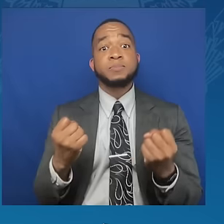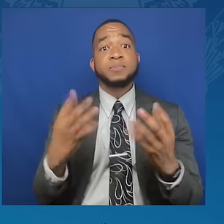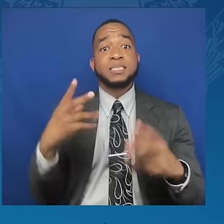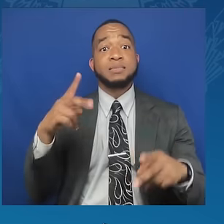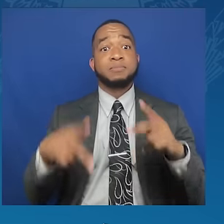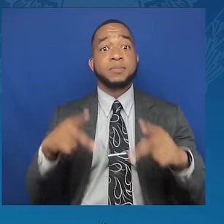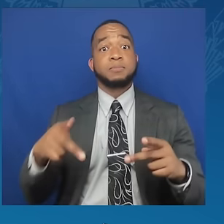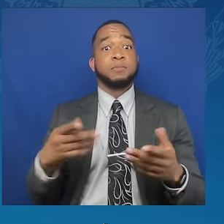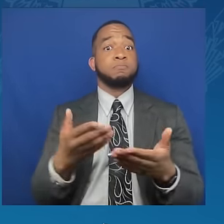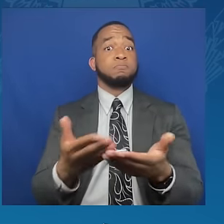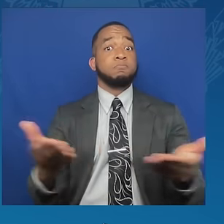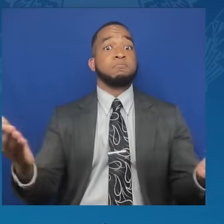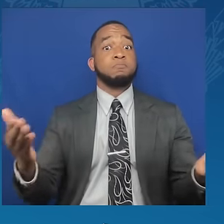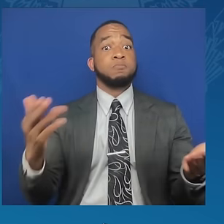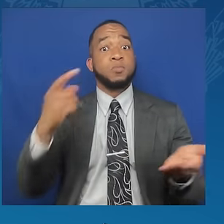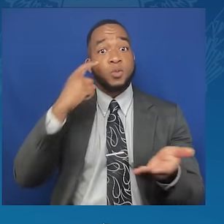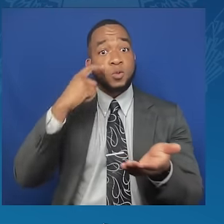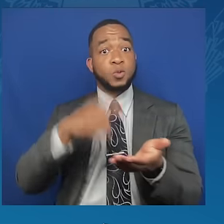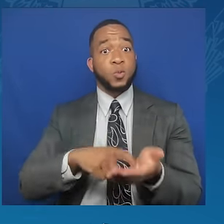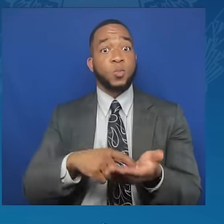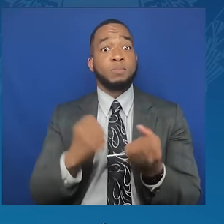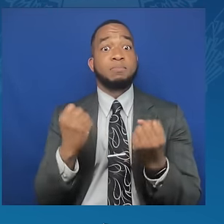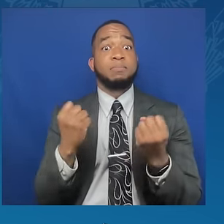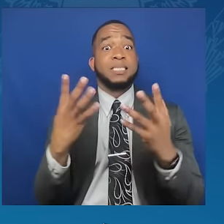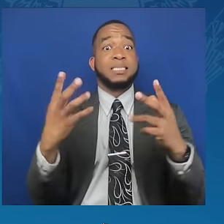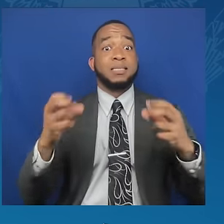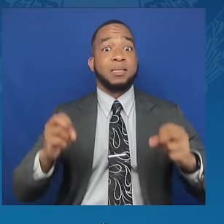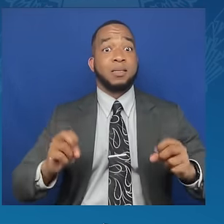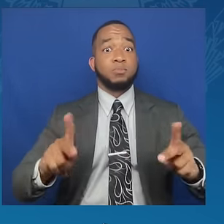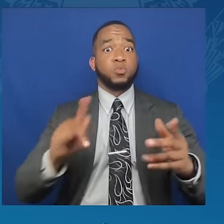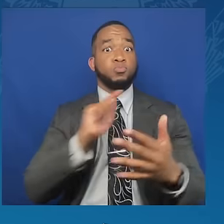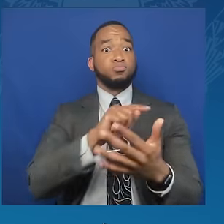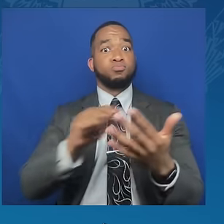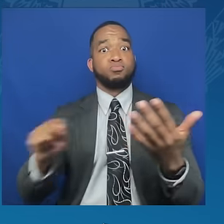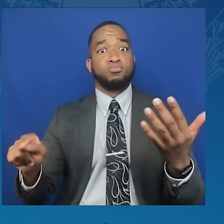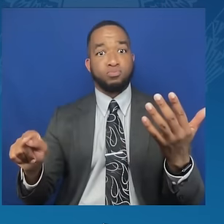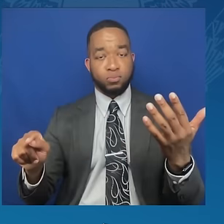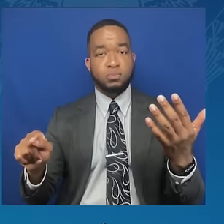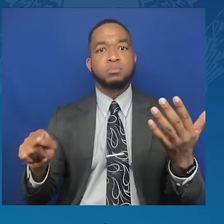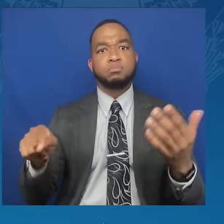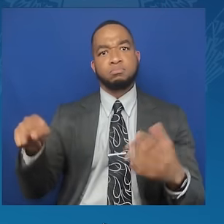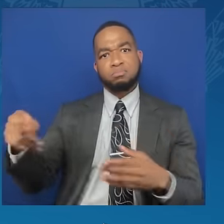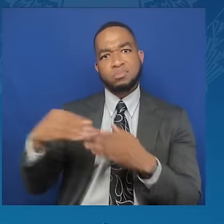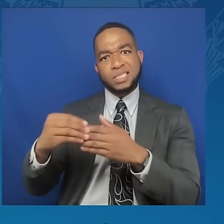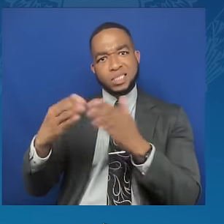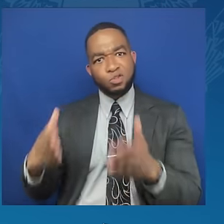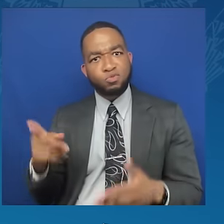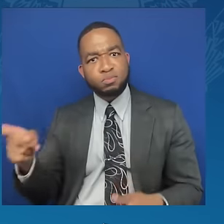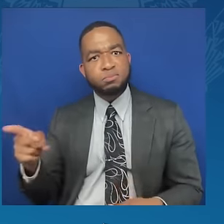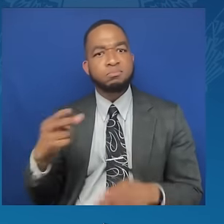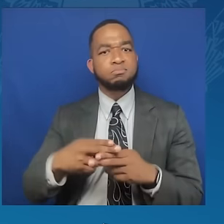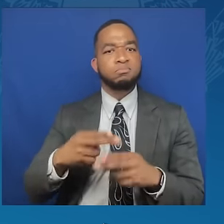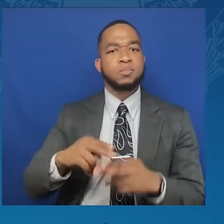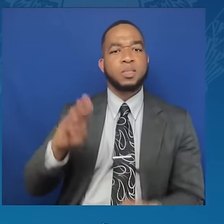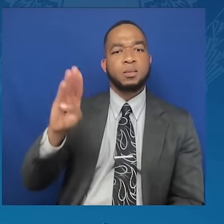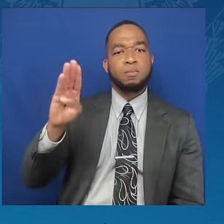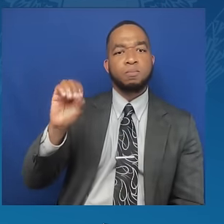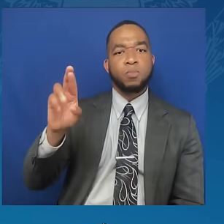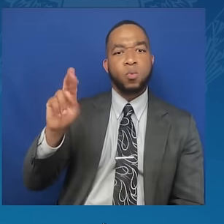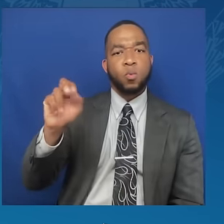experience today. Leaders like Bernard Lafayette, James Bevel, Amelia